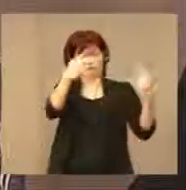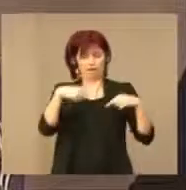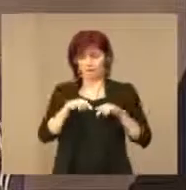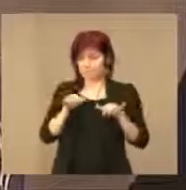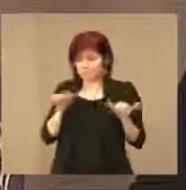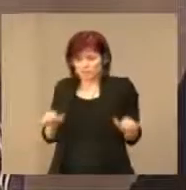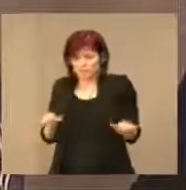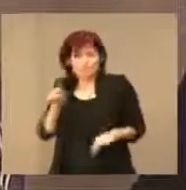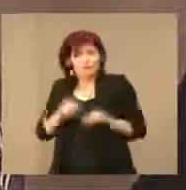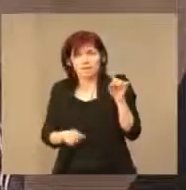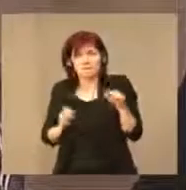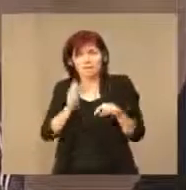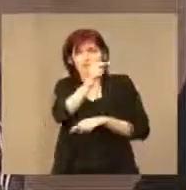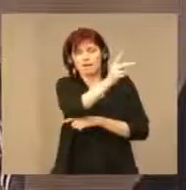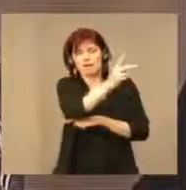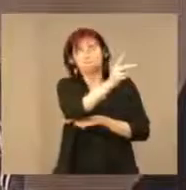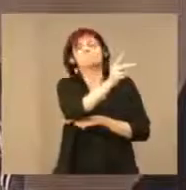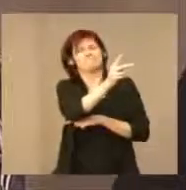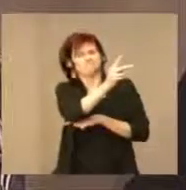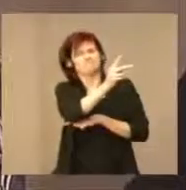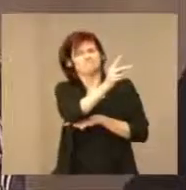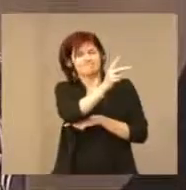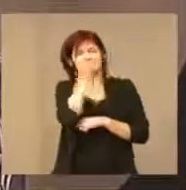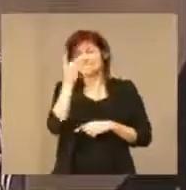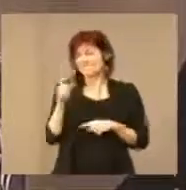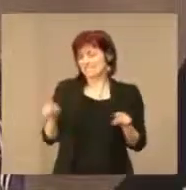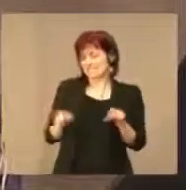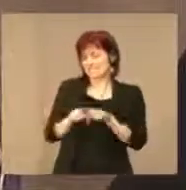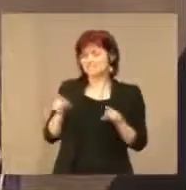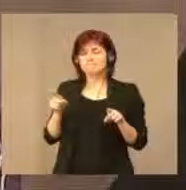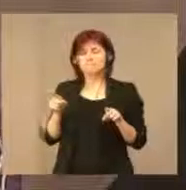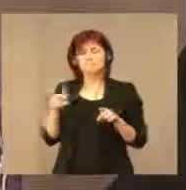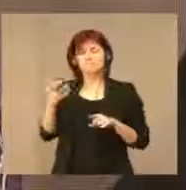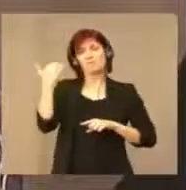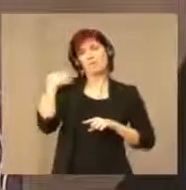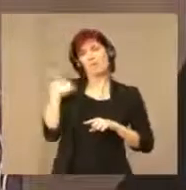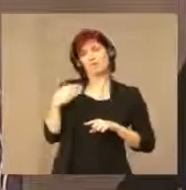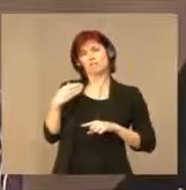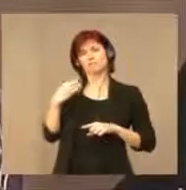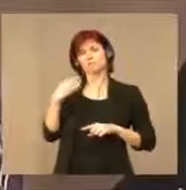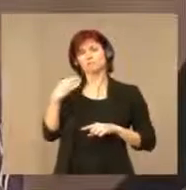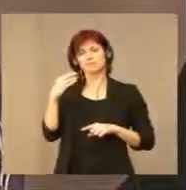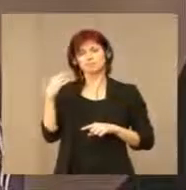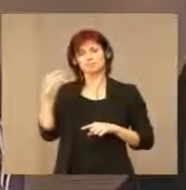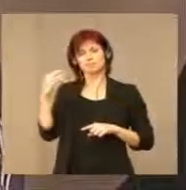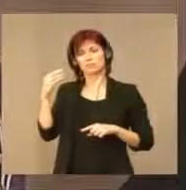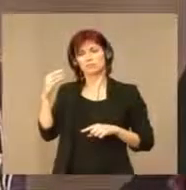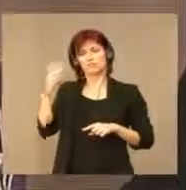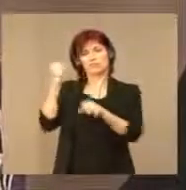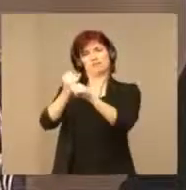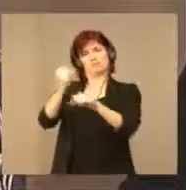earlier, just like going back to the residential school, you go back home in a box. It's not a way to say it, but that's the way